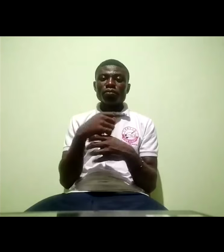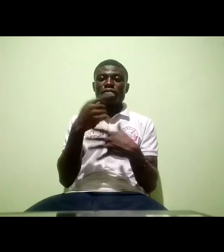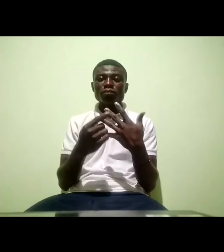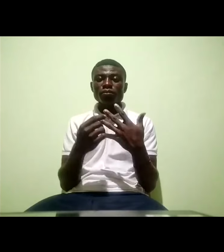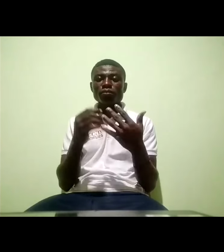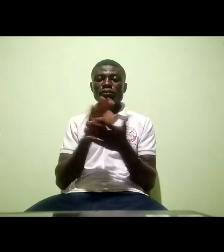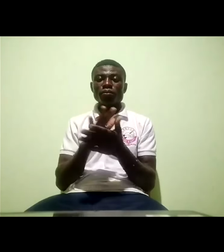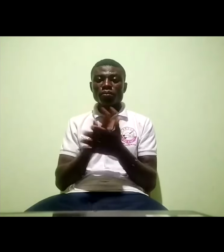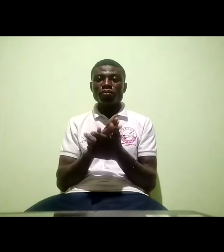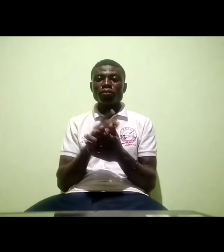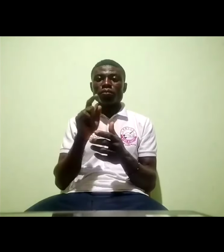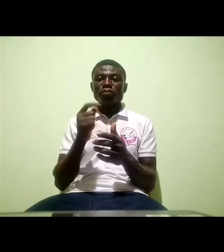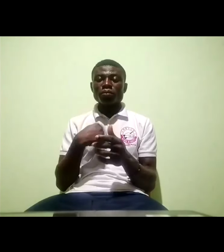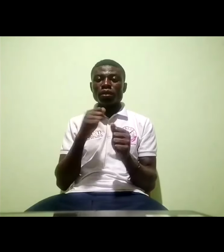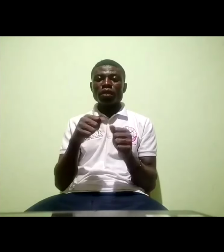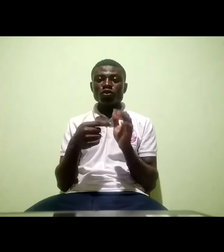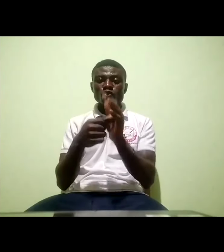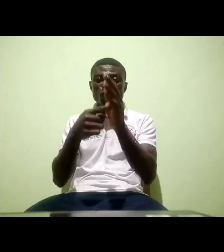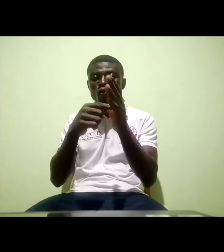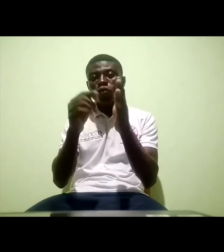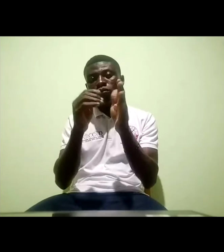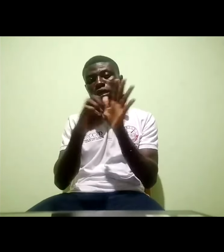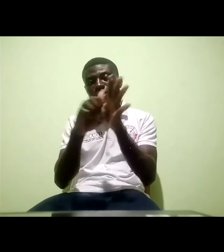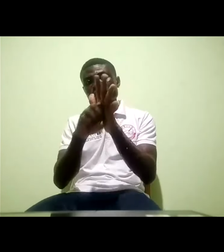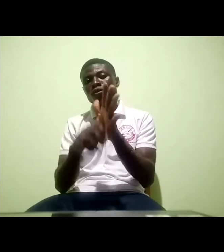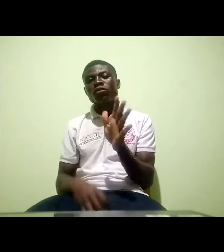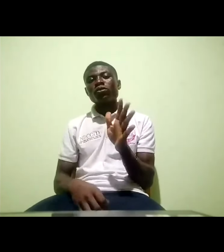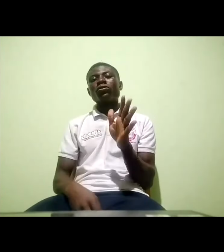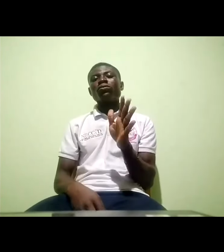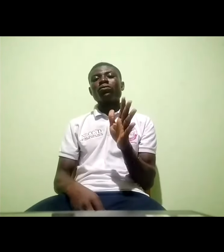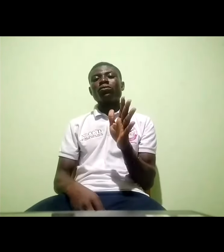Maybe if I can show you on this board here, if I create